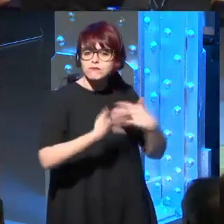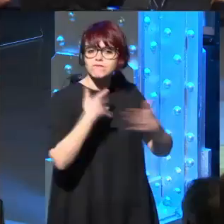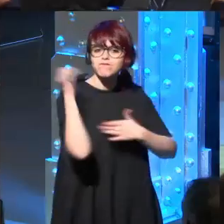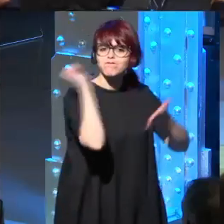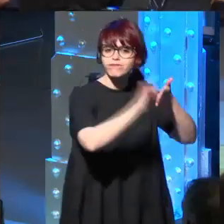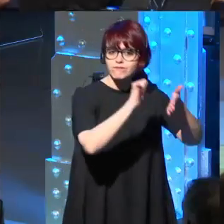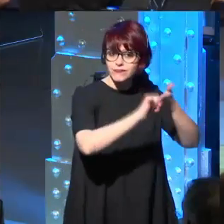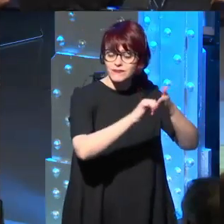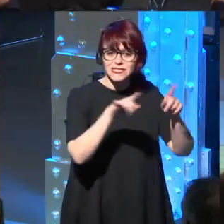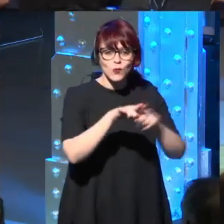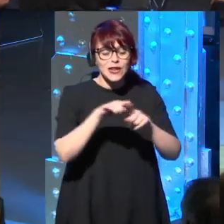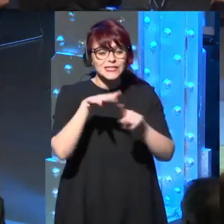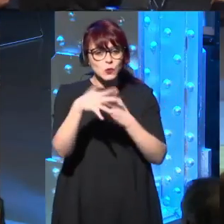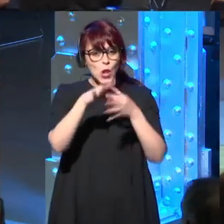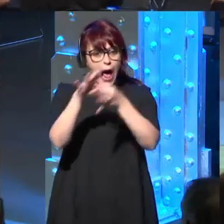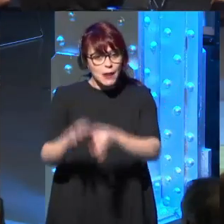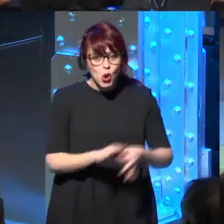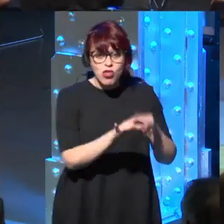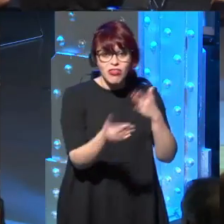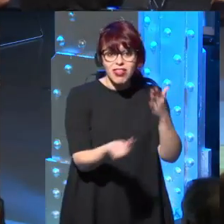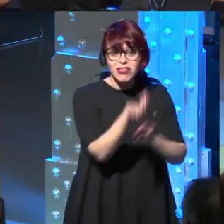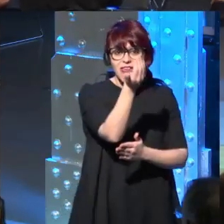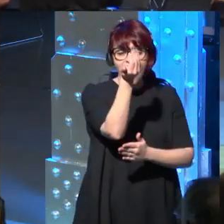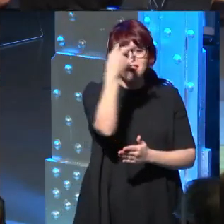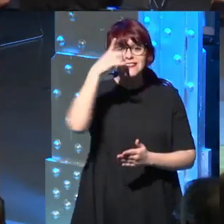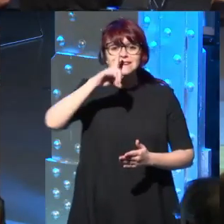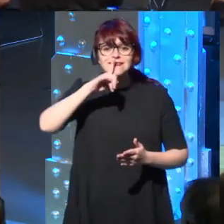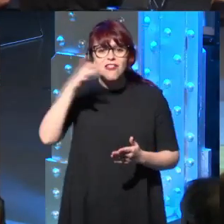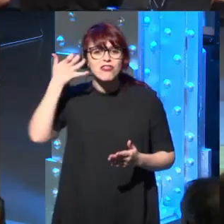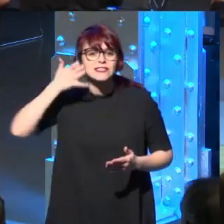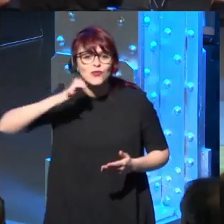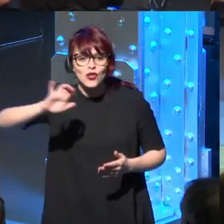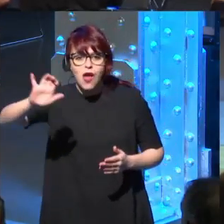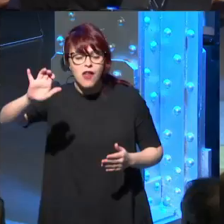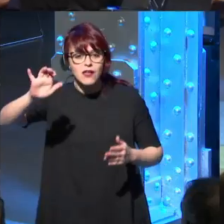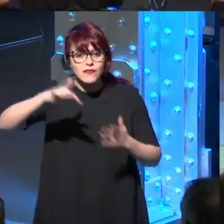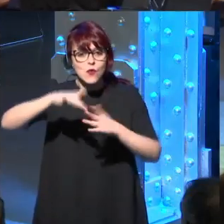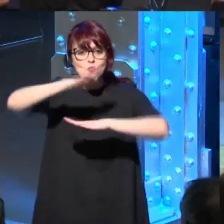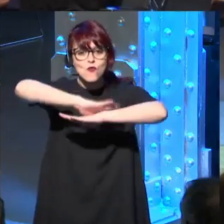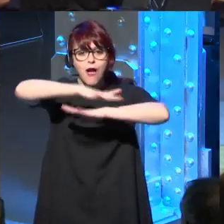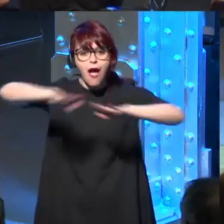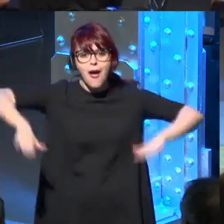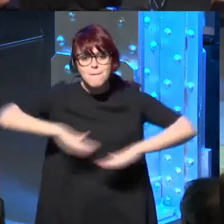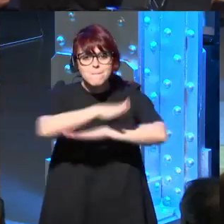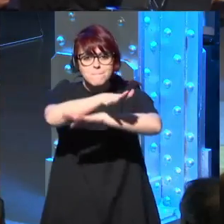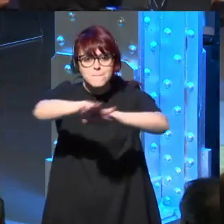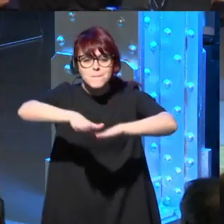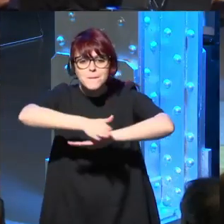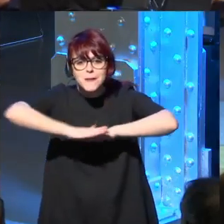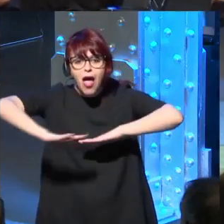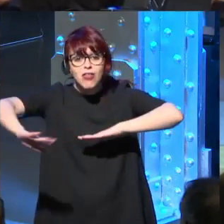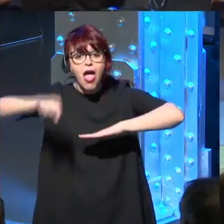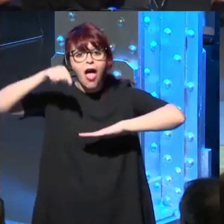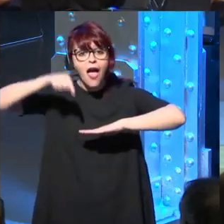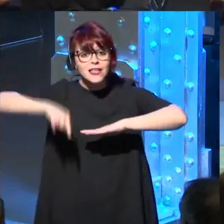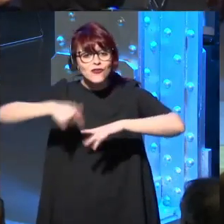entonces que había... I understood then that I have broken the harmony of the day, the exceptional silence of a beach where I